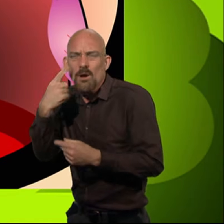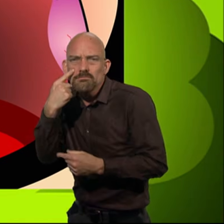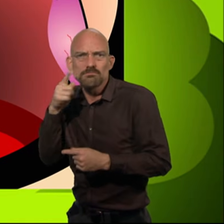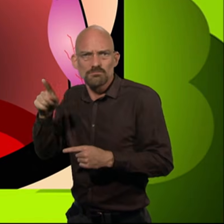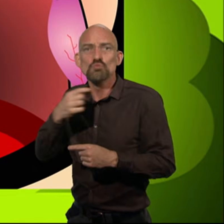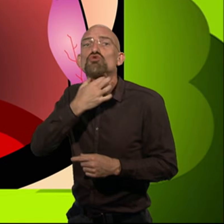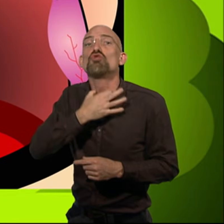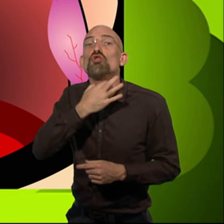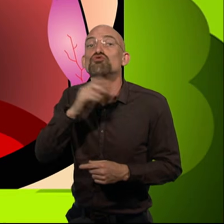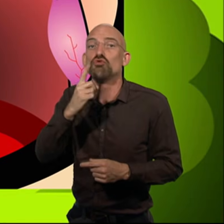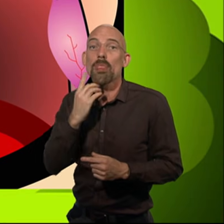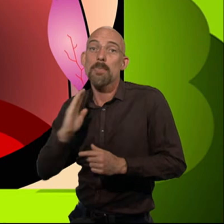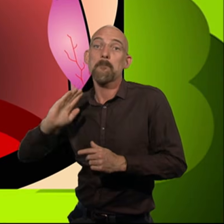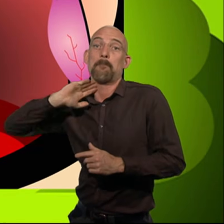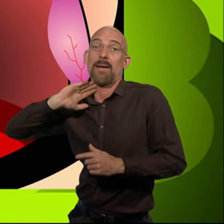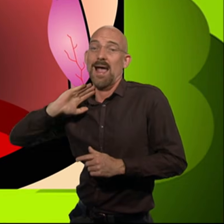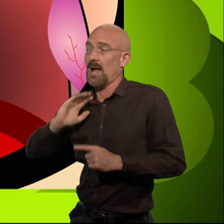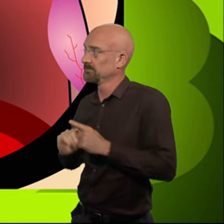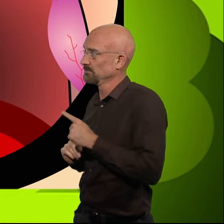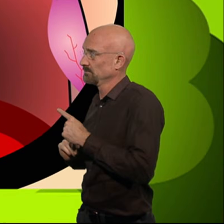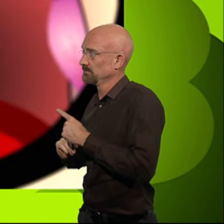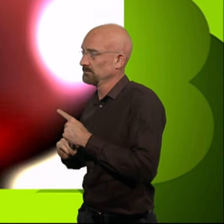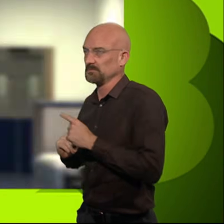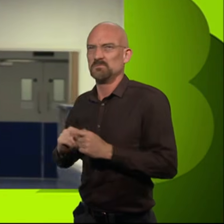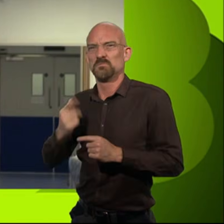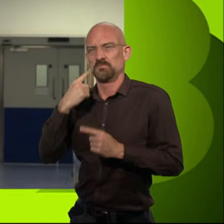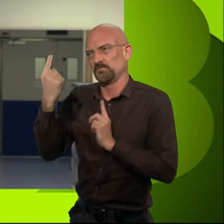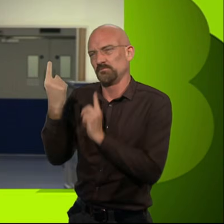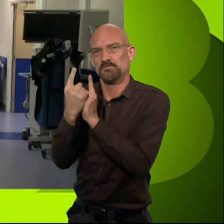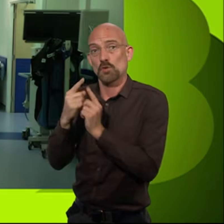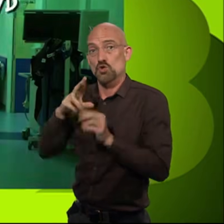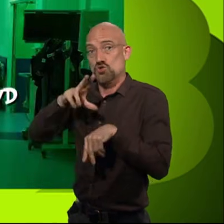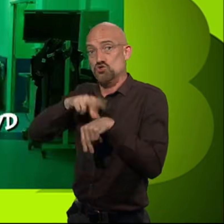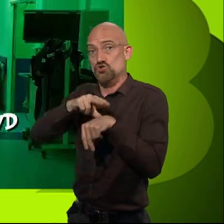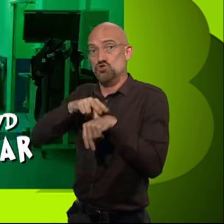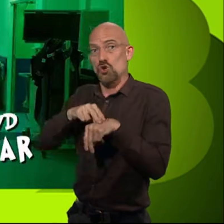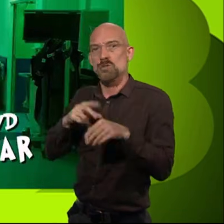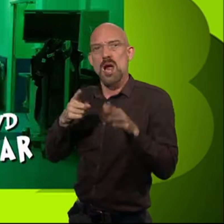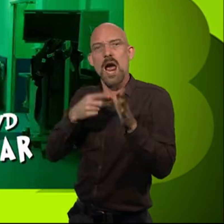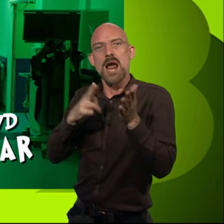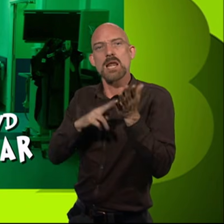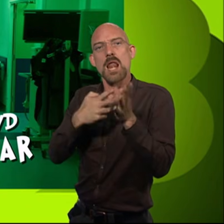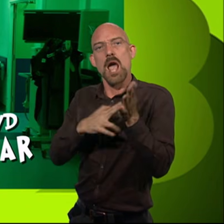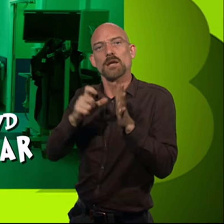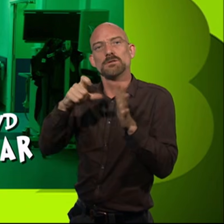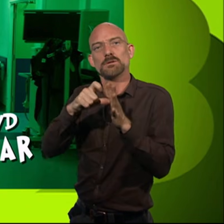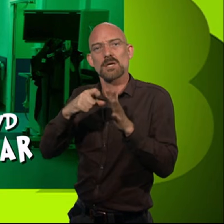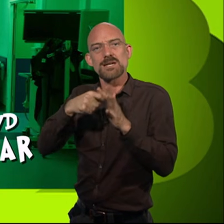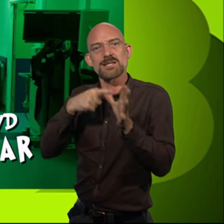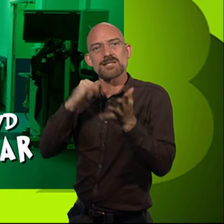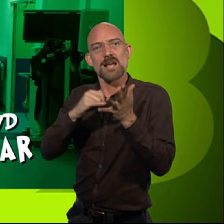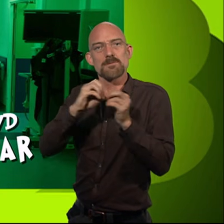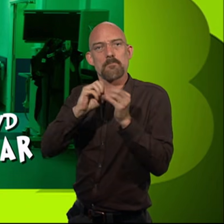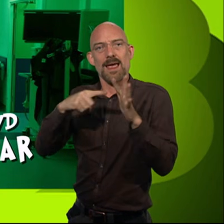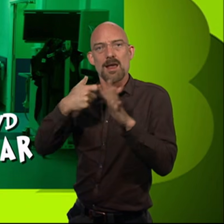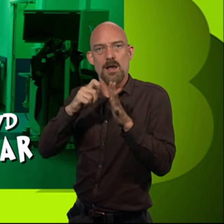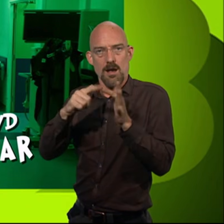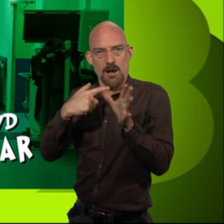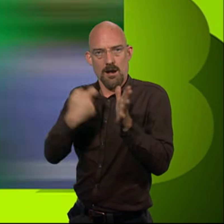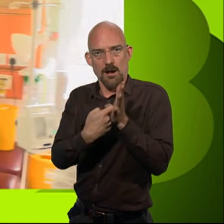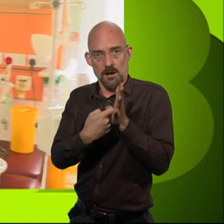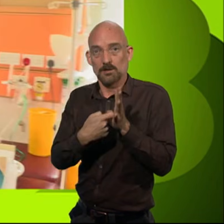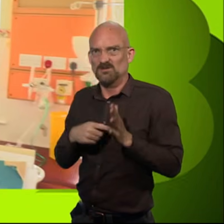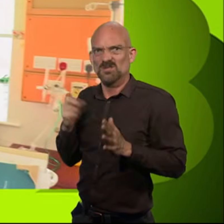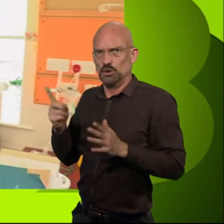of your throat. But what are they doing there? Meet Dr Xand. He specialises in the ears, nose and